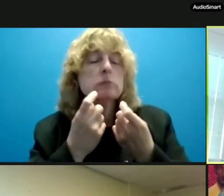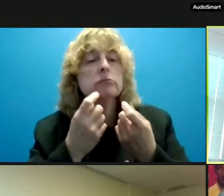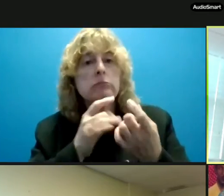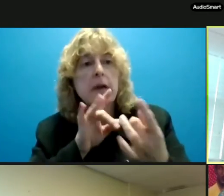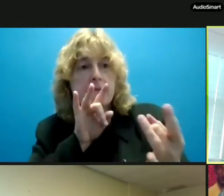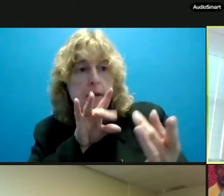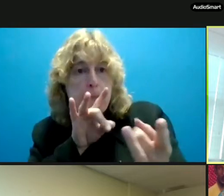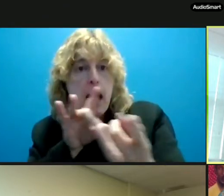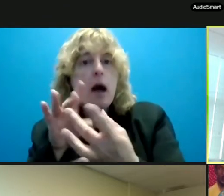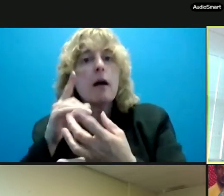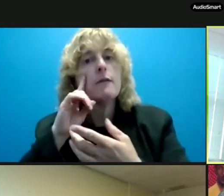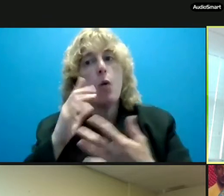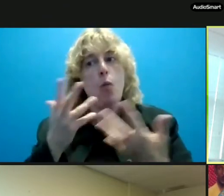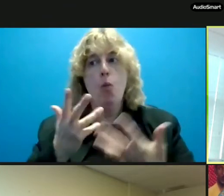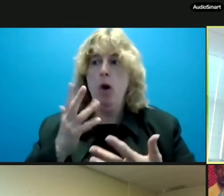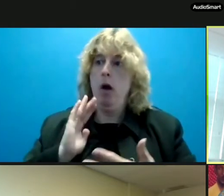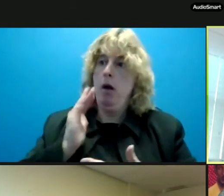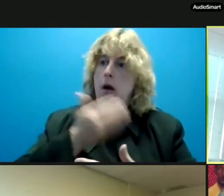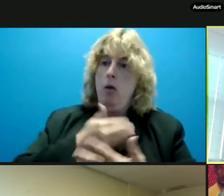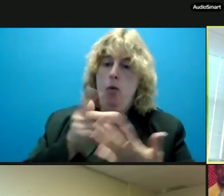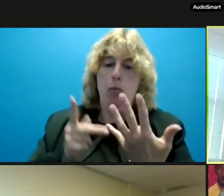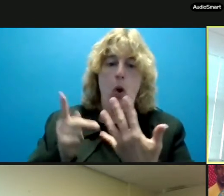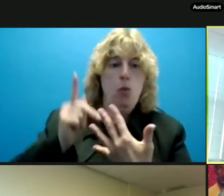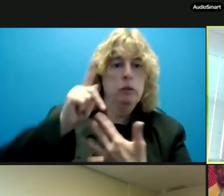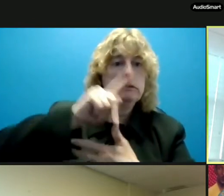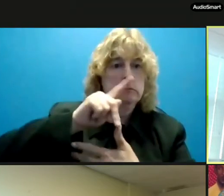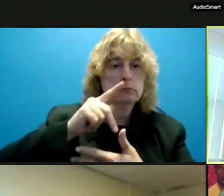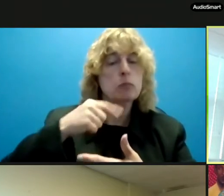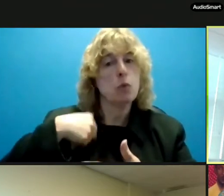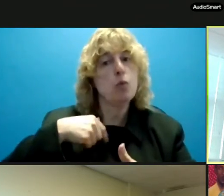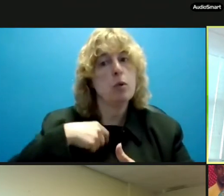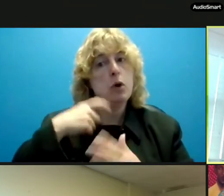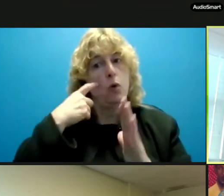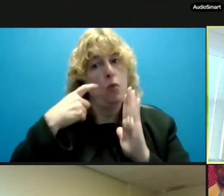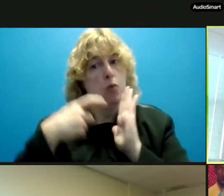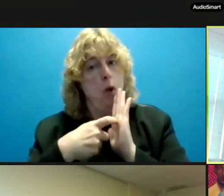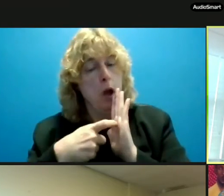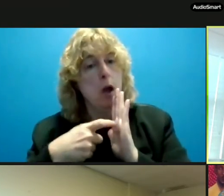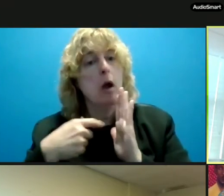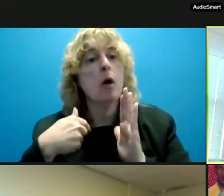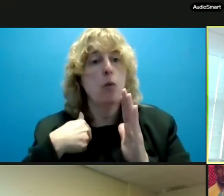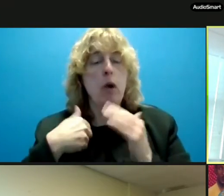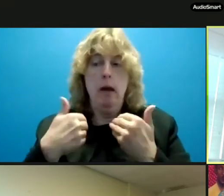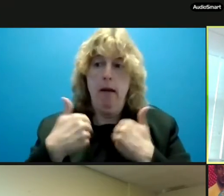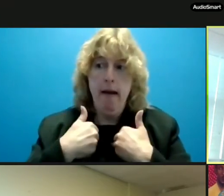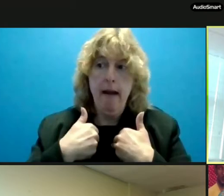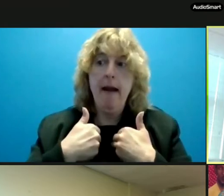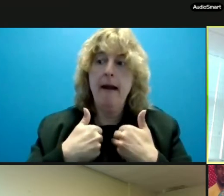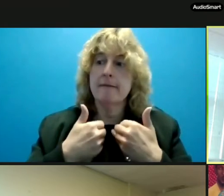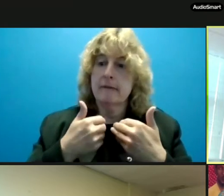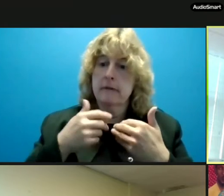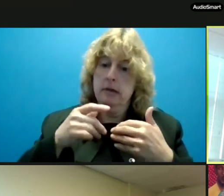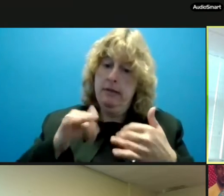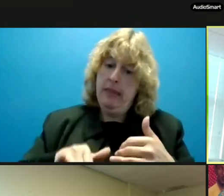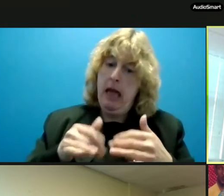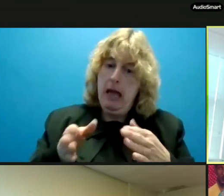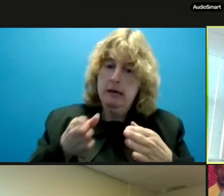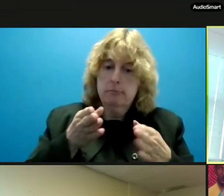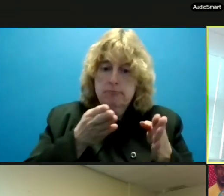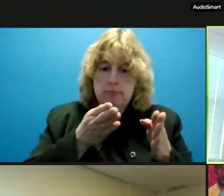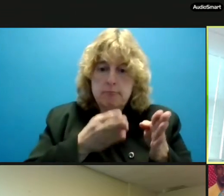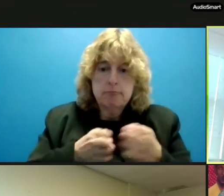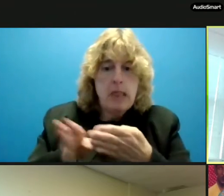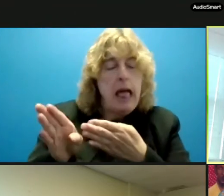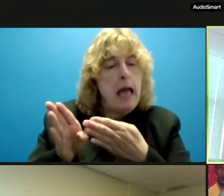is important that we do recognize that we have a district that has a strategic plan that is supported by our superintendent